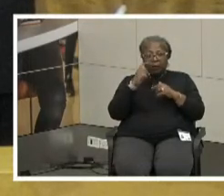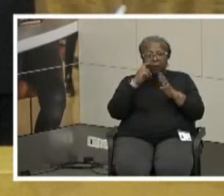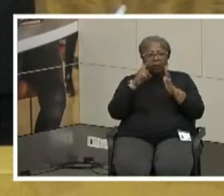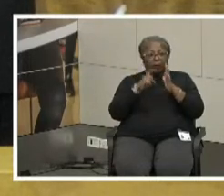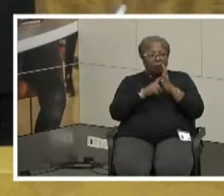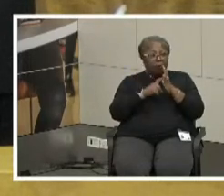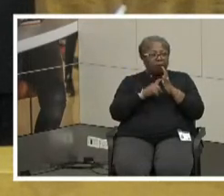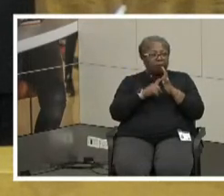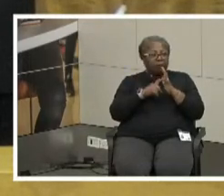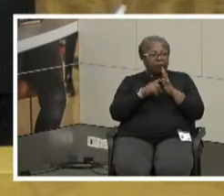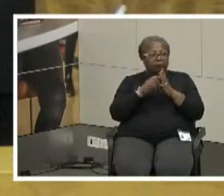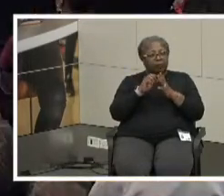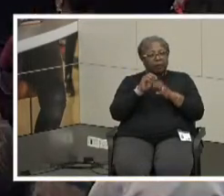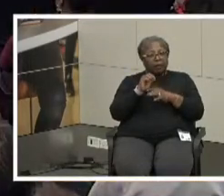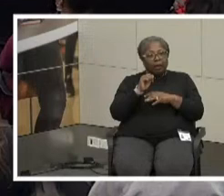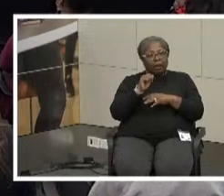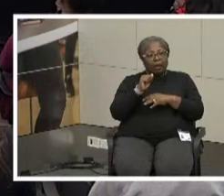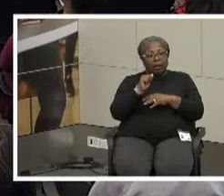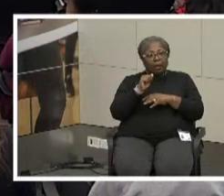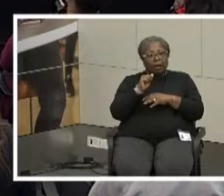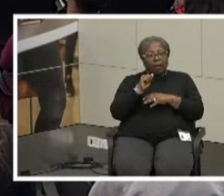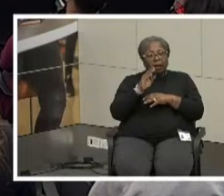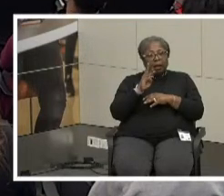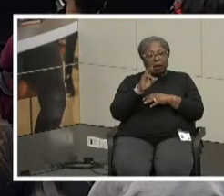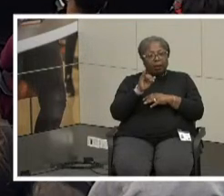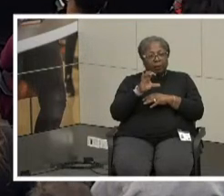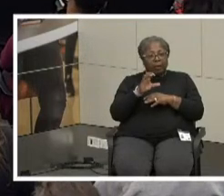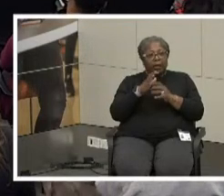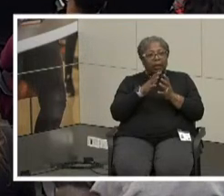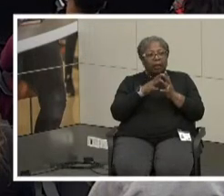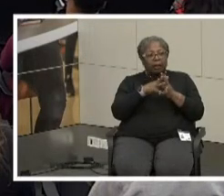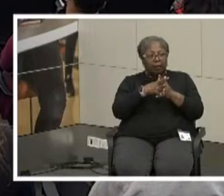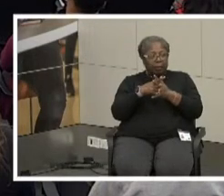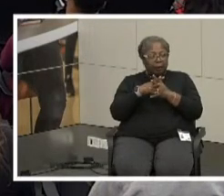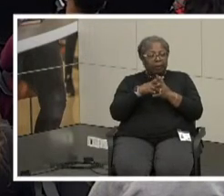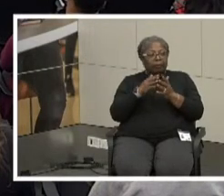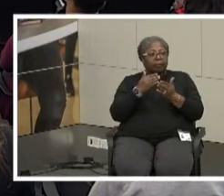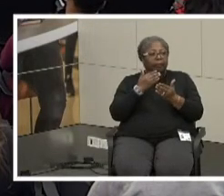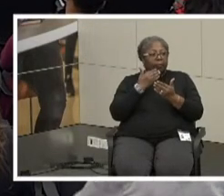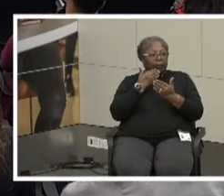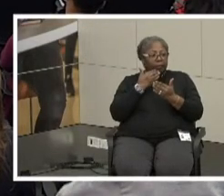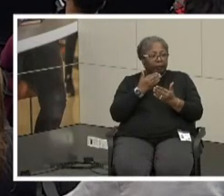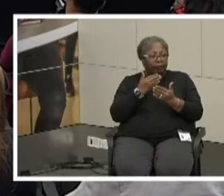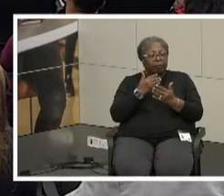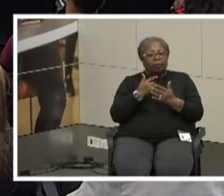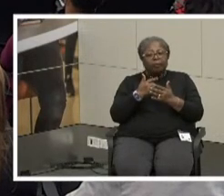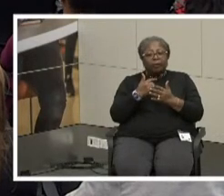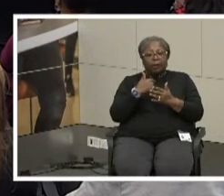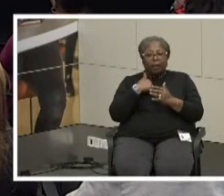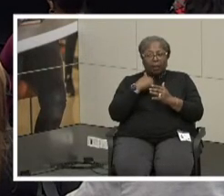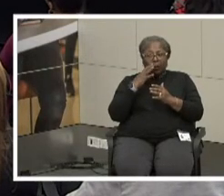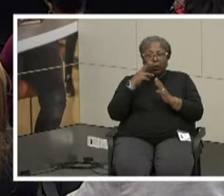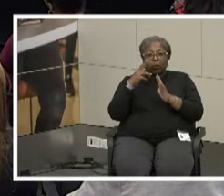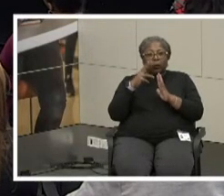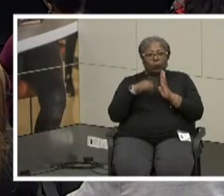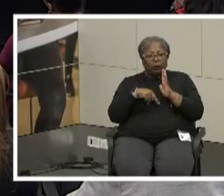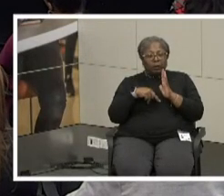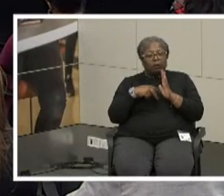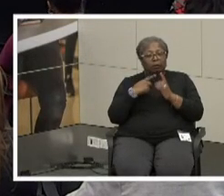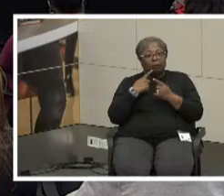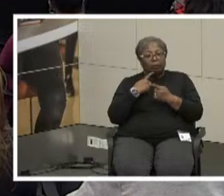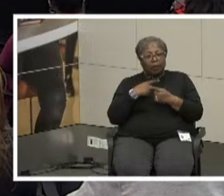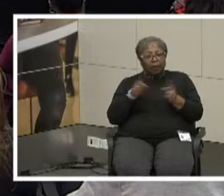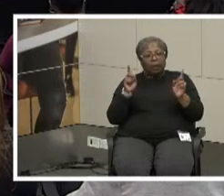American Heritage Month yes thank you um uh I'm I'm going to read the U this